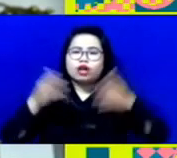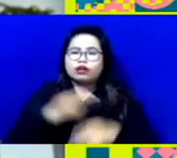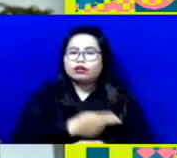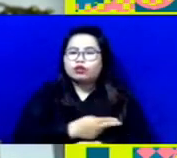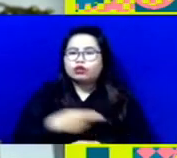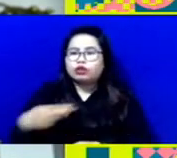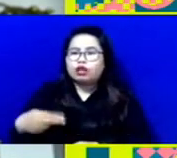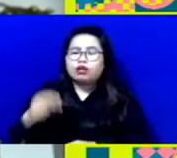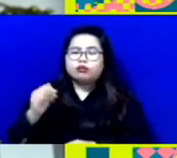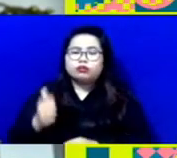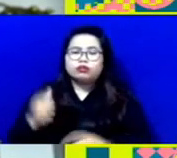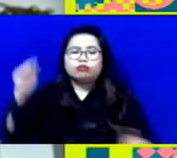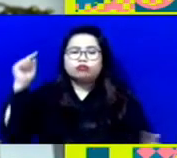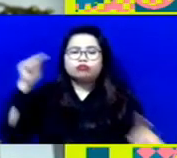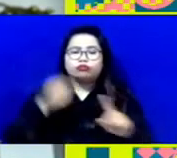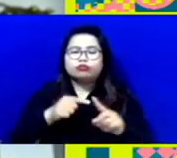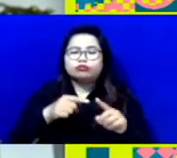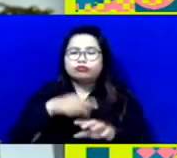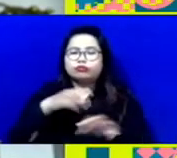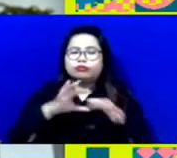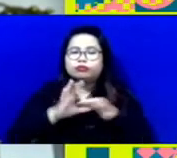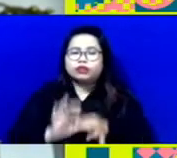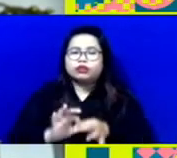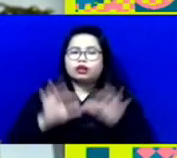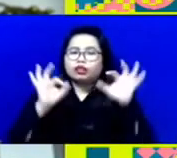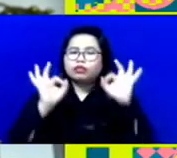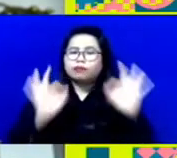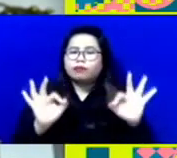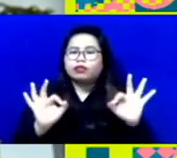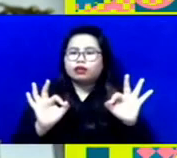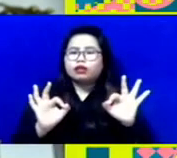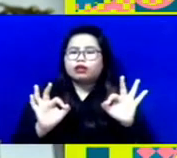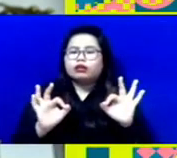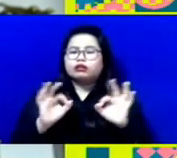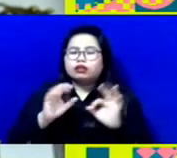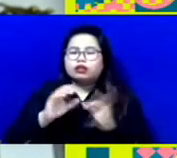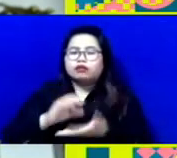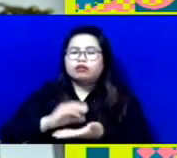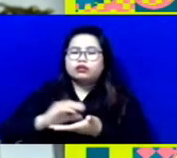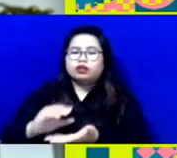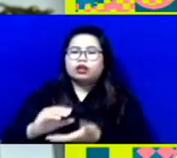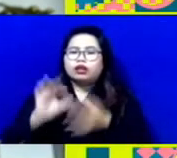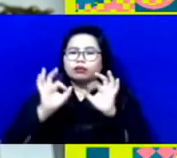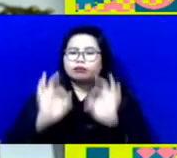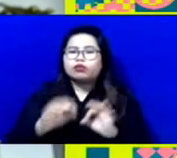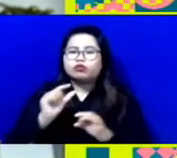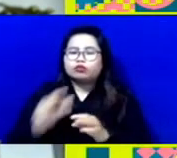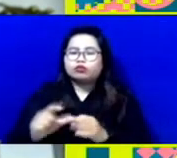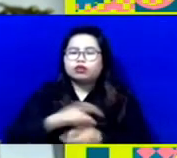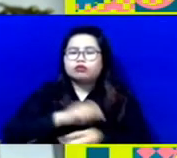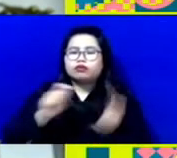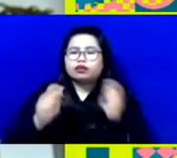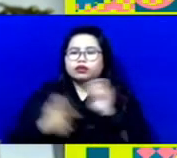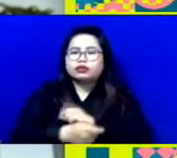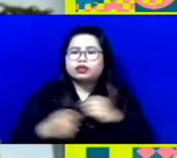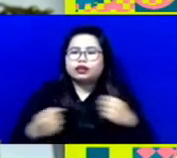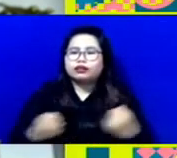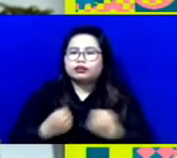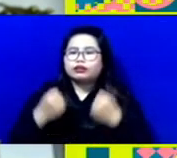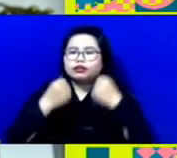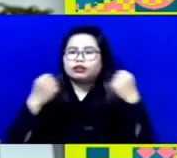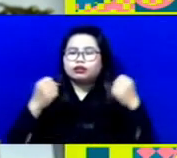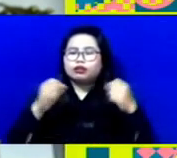and investors, to enable net zero transformation. Also, sustainability awards by